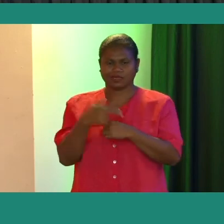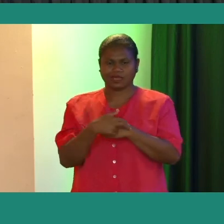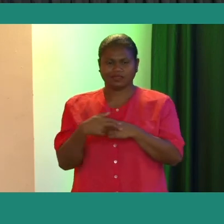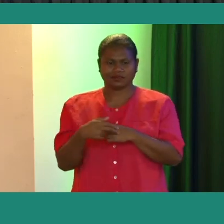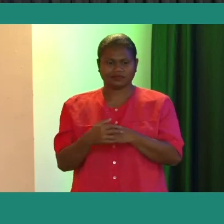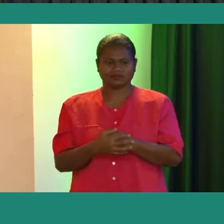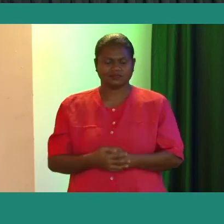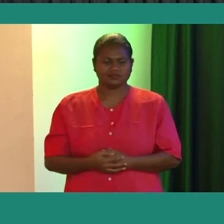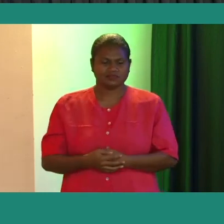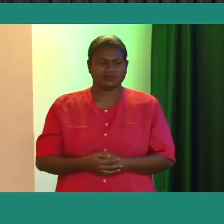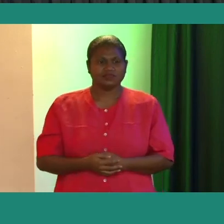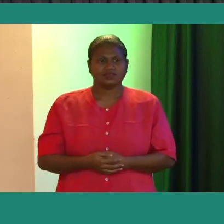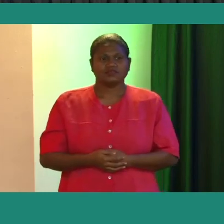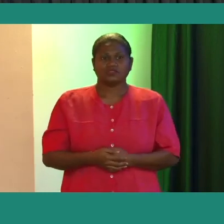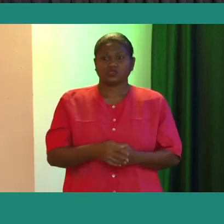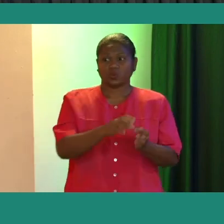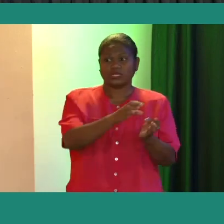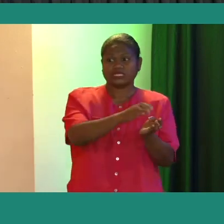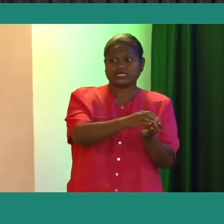Isipik province, Kalan